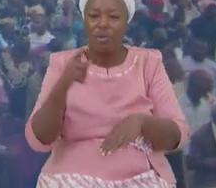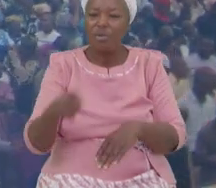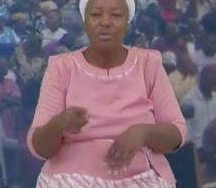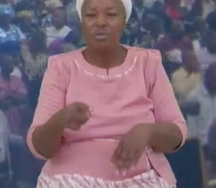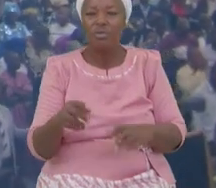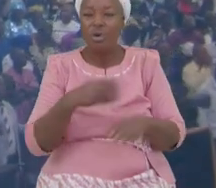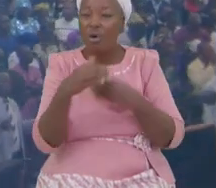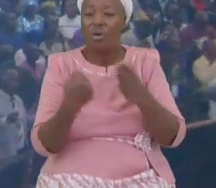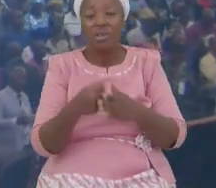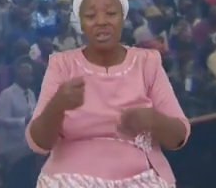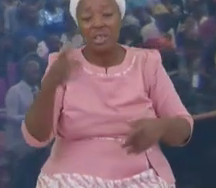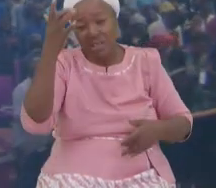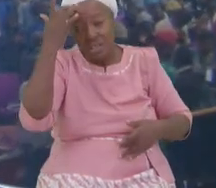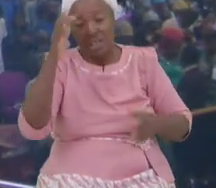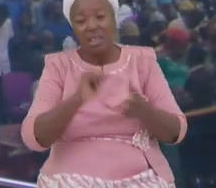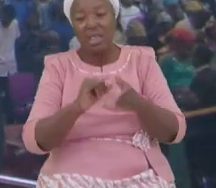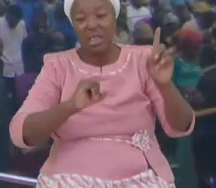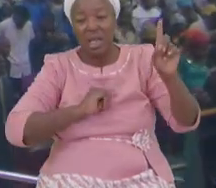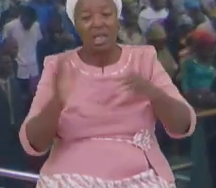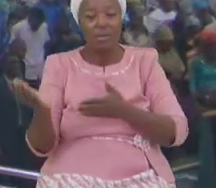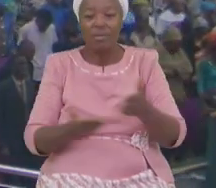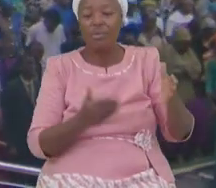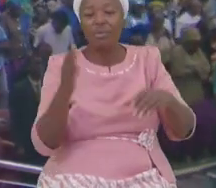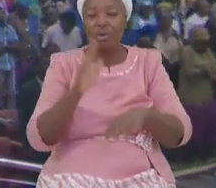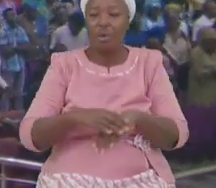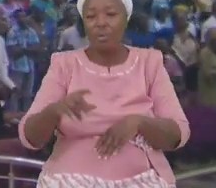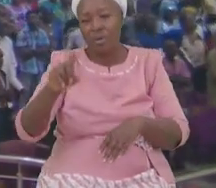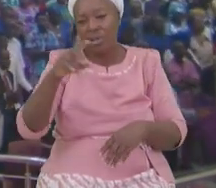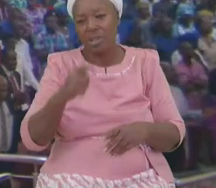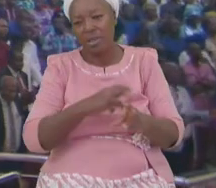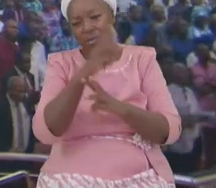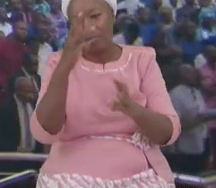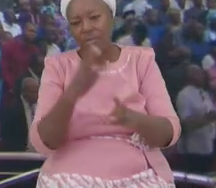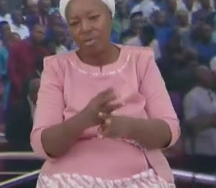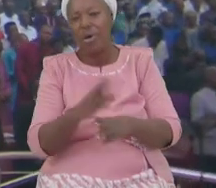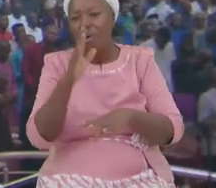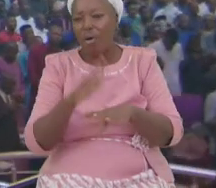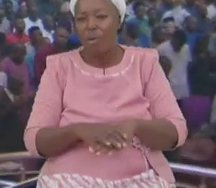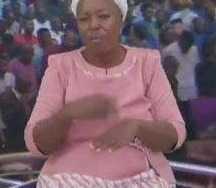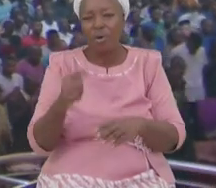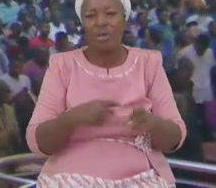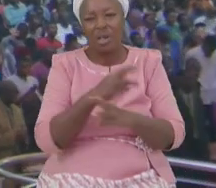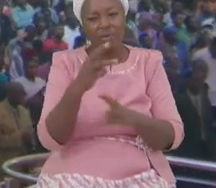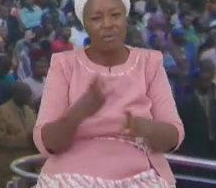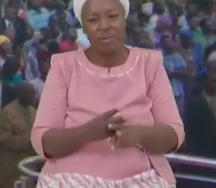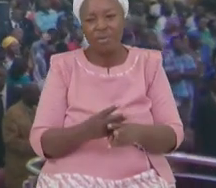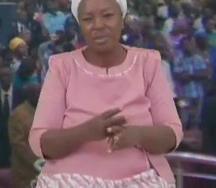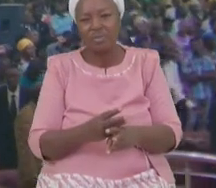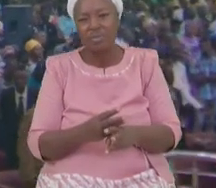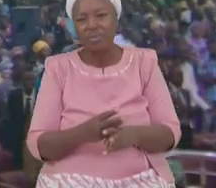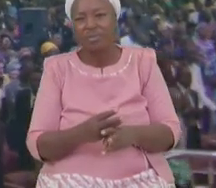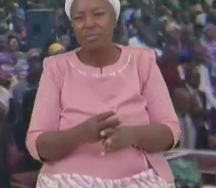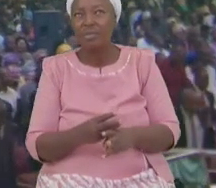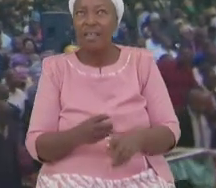the diseases that are brought upon the world. Upon the world. He wants you